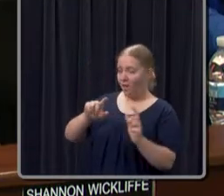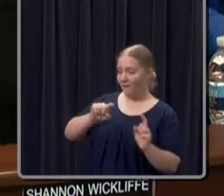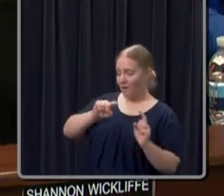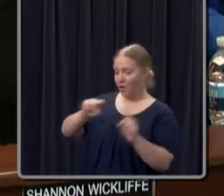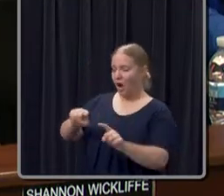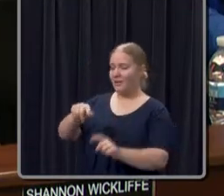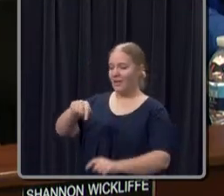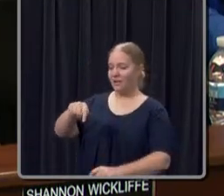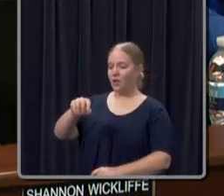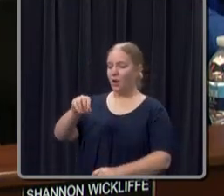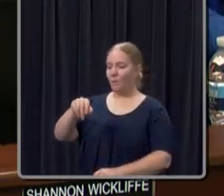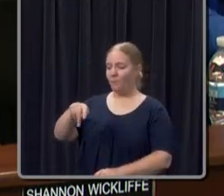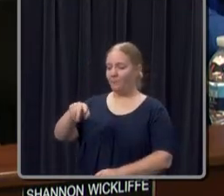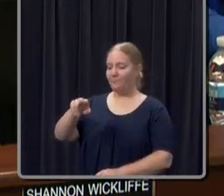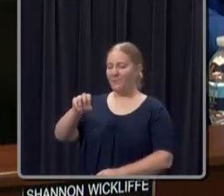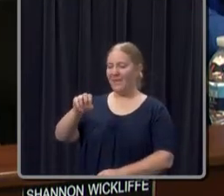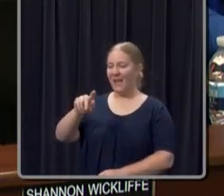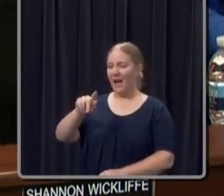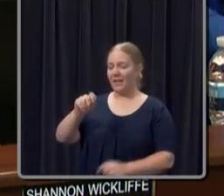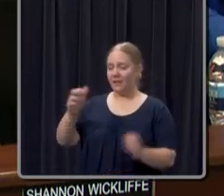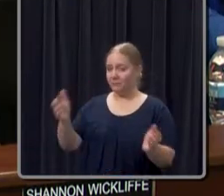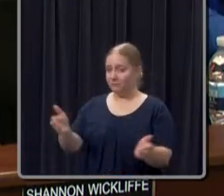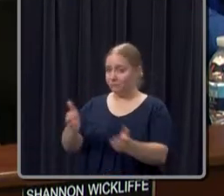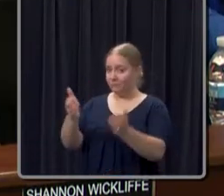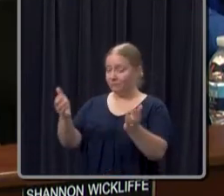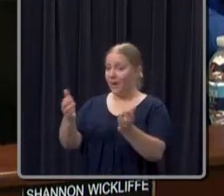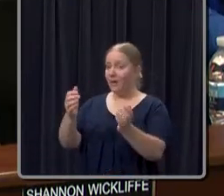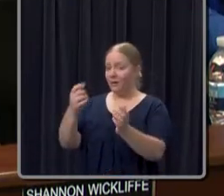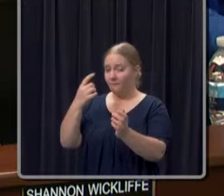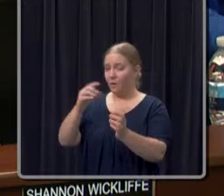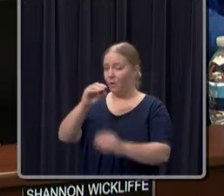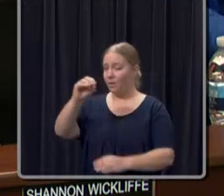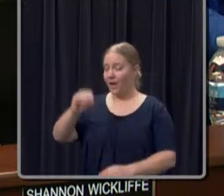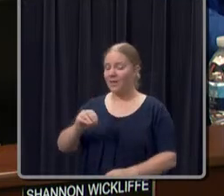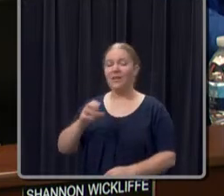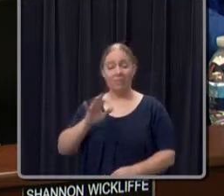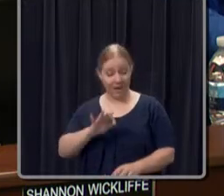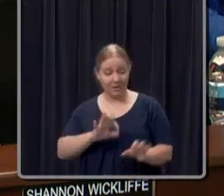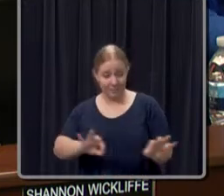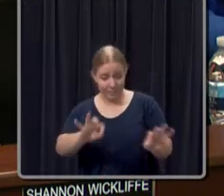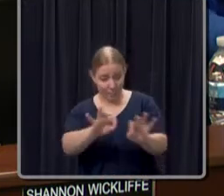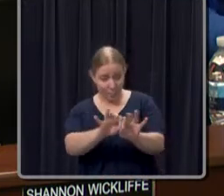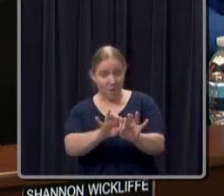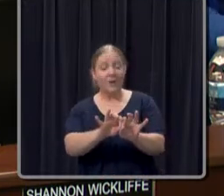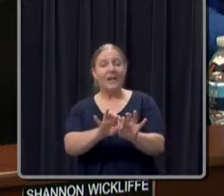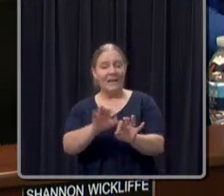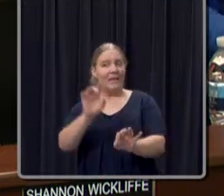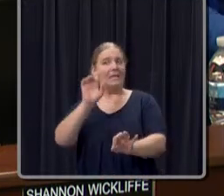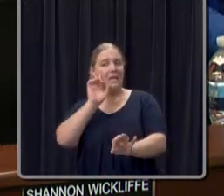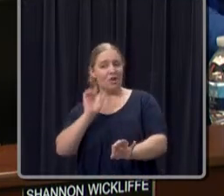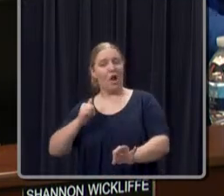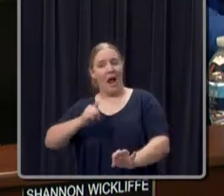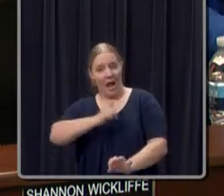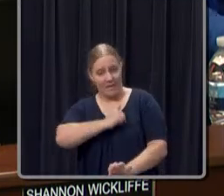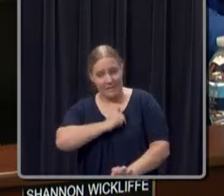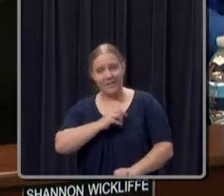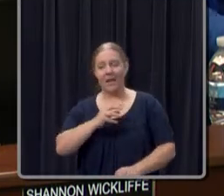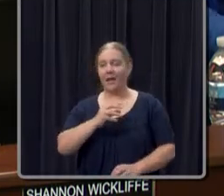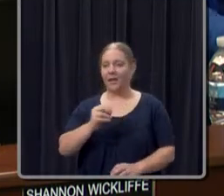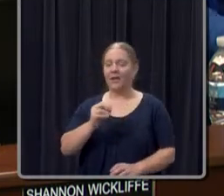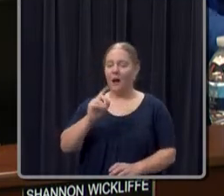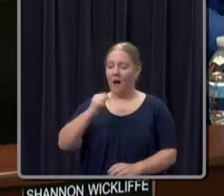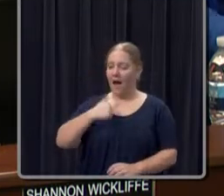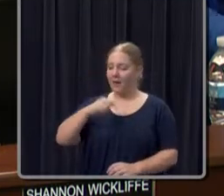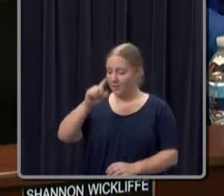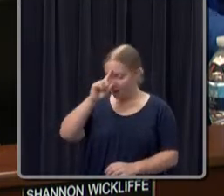up in Topeka to advocate. It is important. It's important that they hear our voice, and I